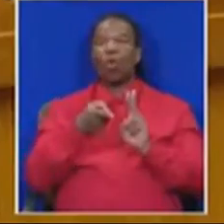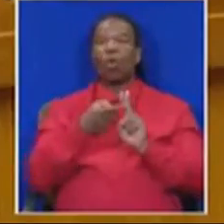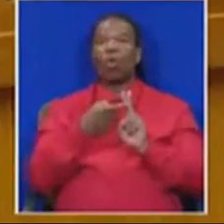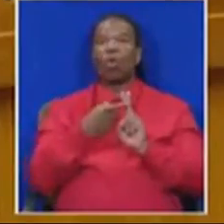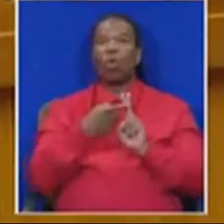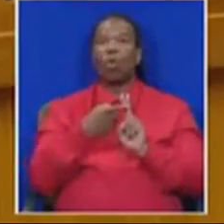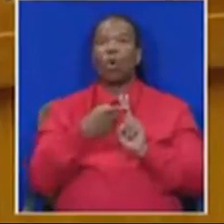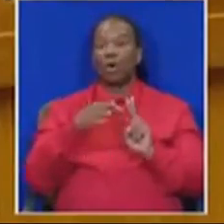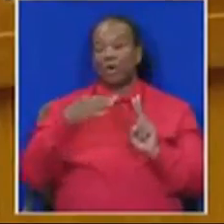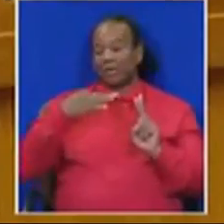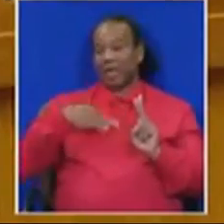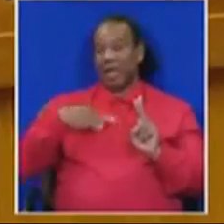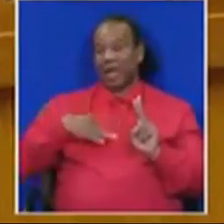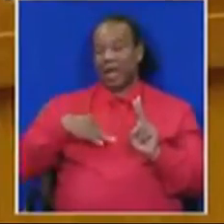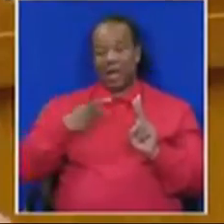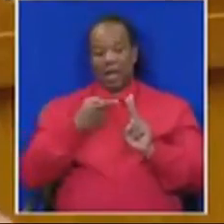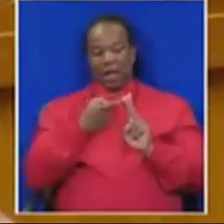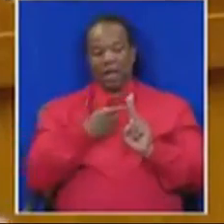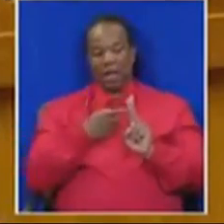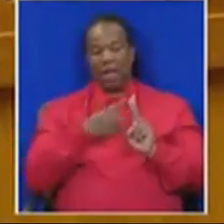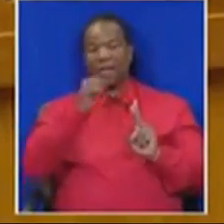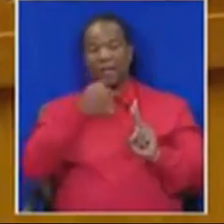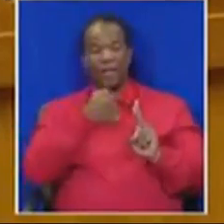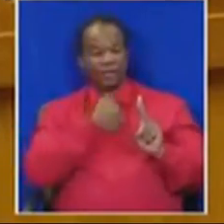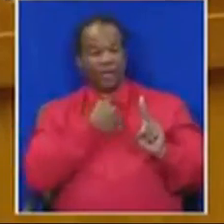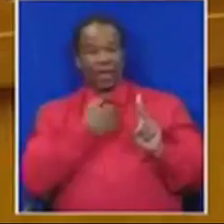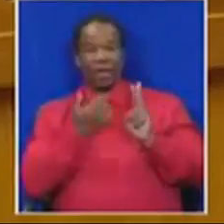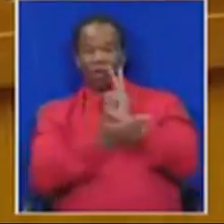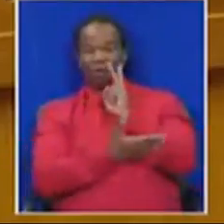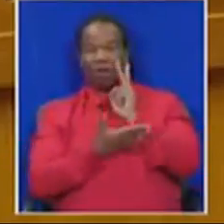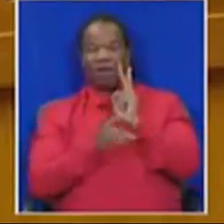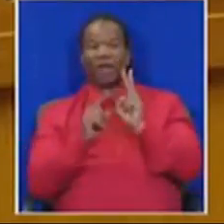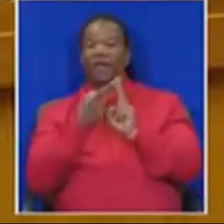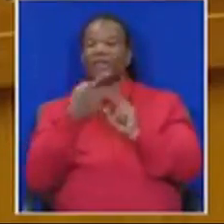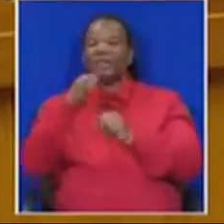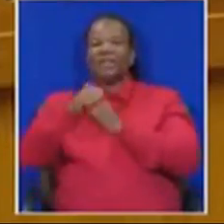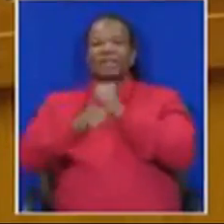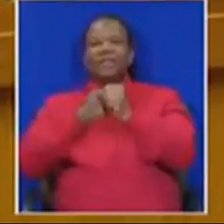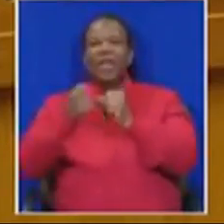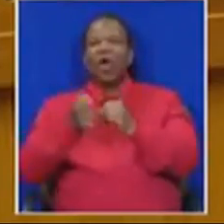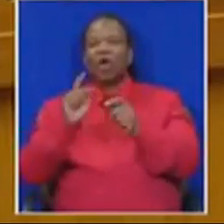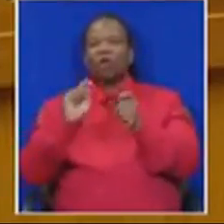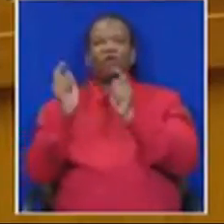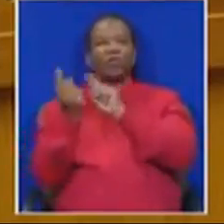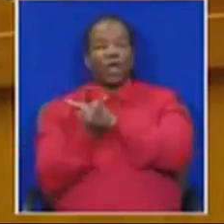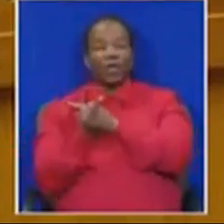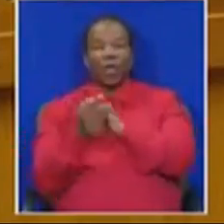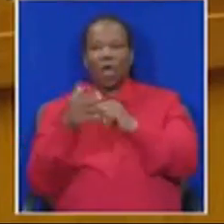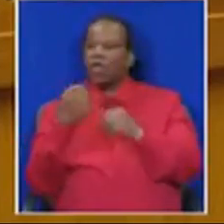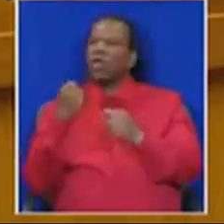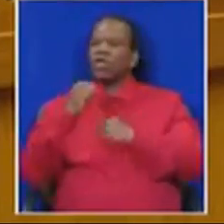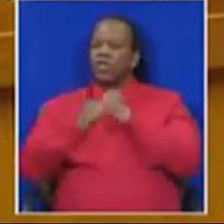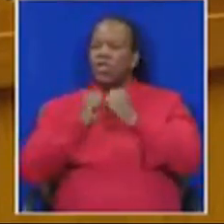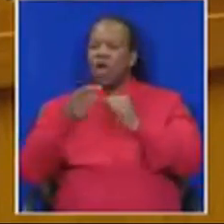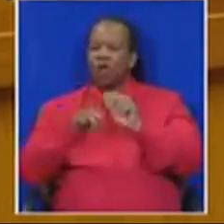a daughter and a son of the African soil, in a year of change, in a year of renewal, in